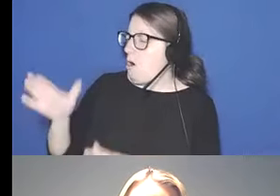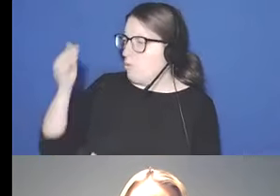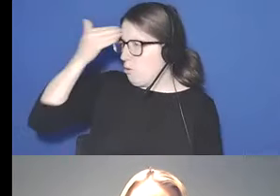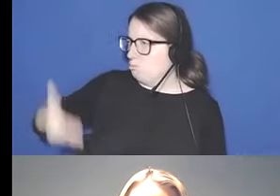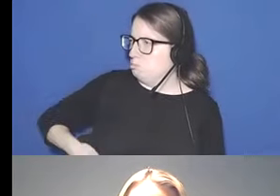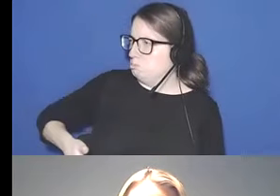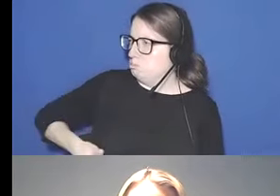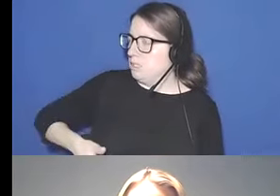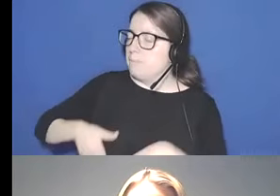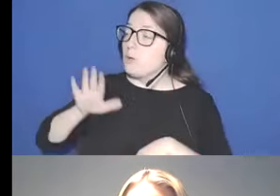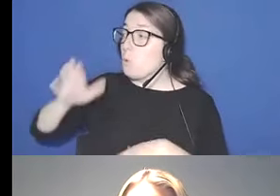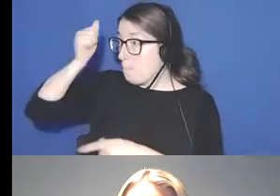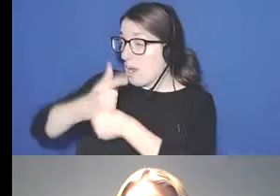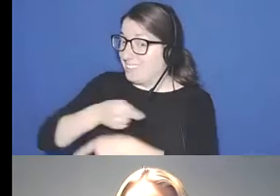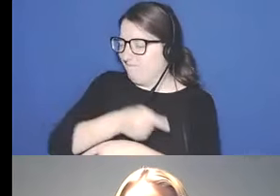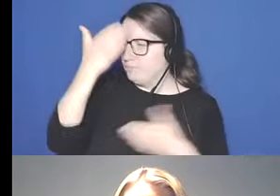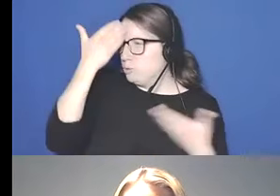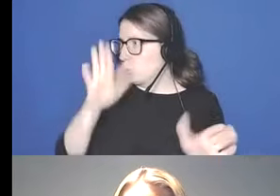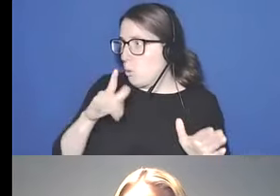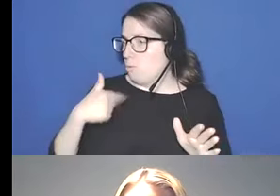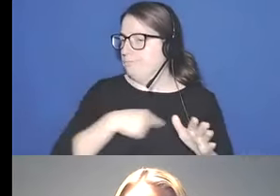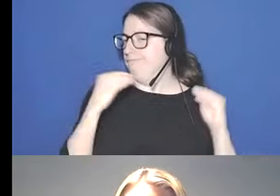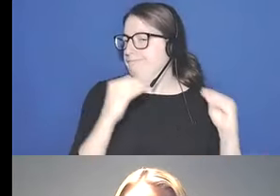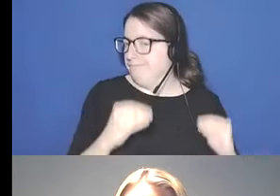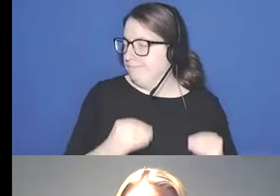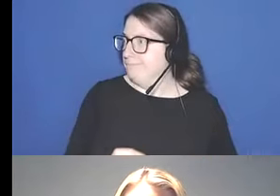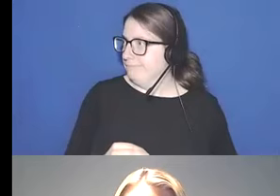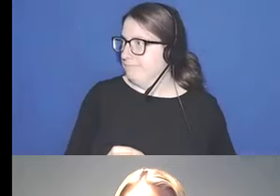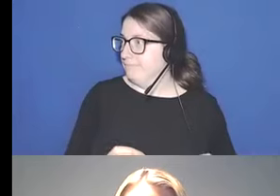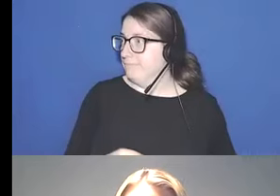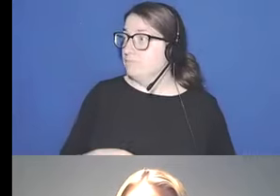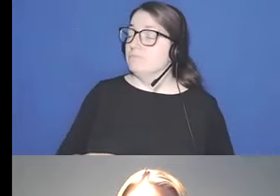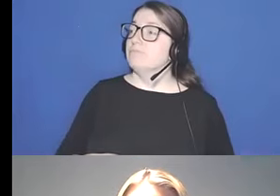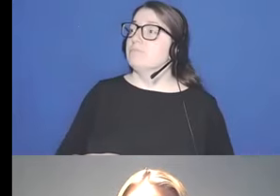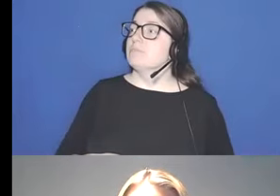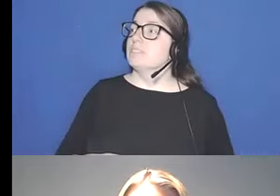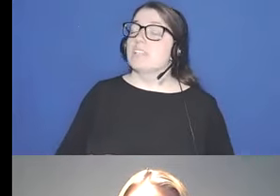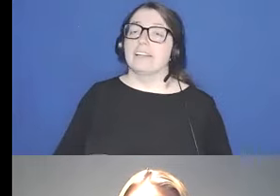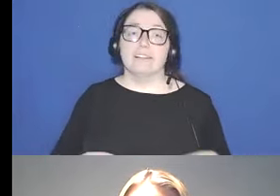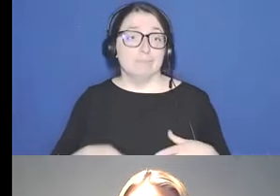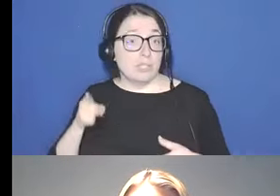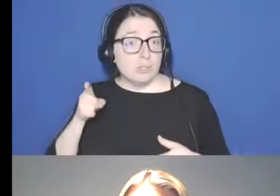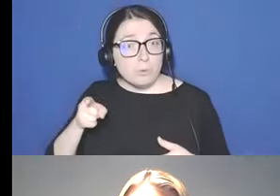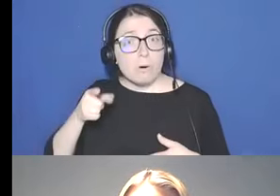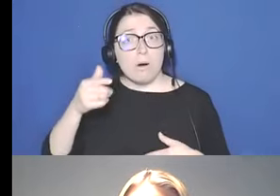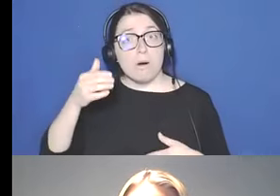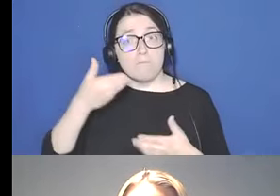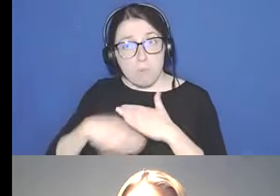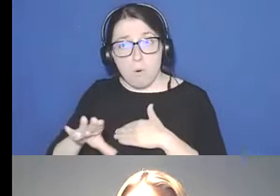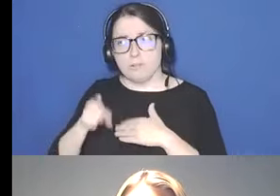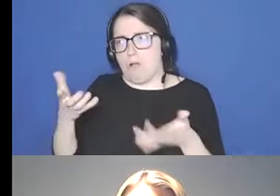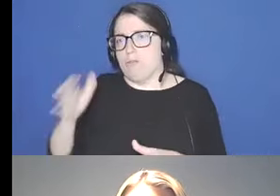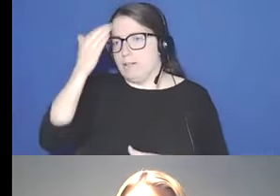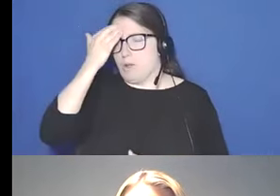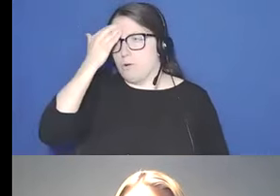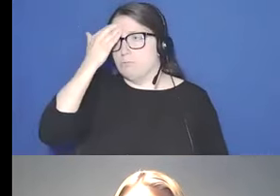teach him those things. So it was just stuff like that. Like, you're born knowing when someone comes in the room to say hi. He